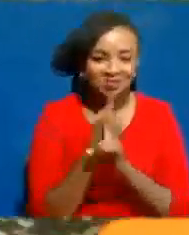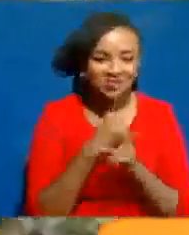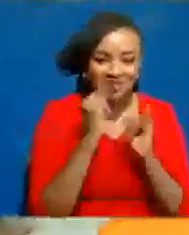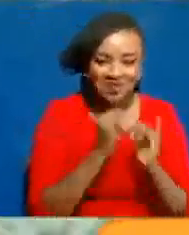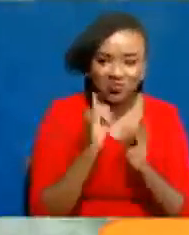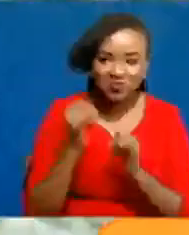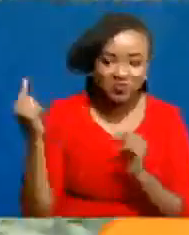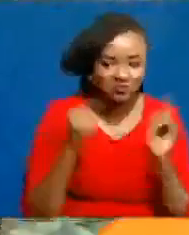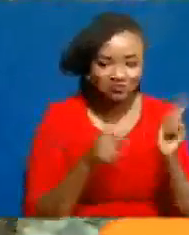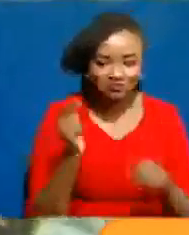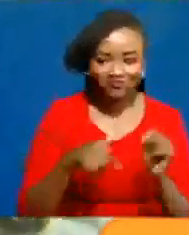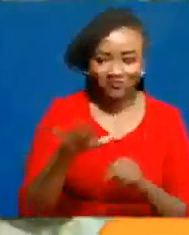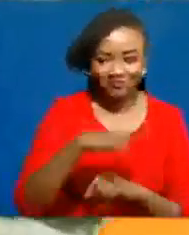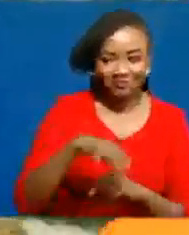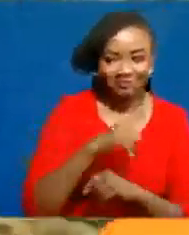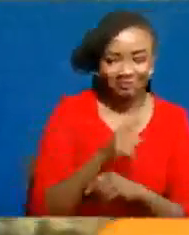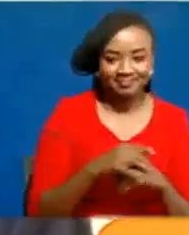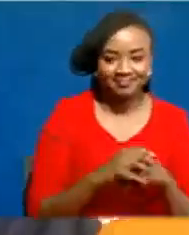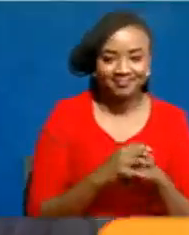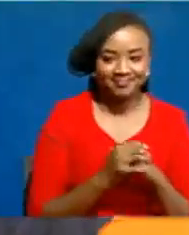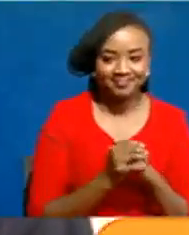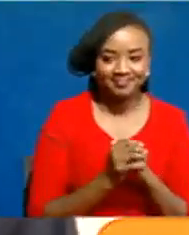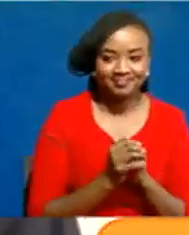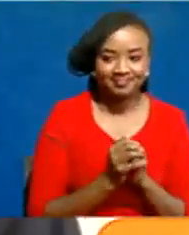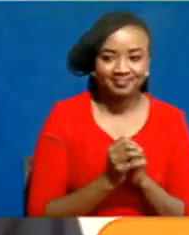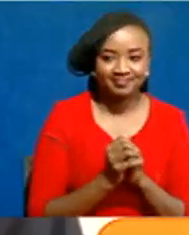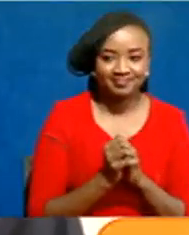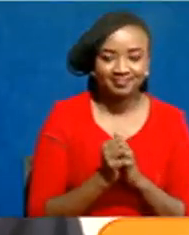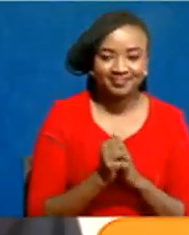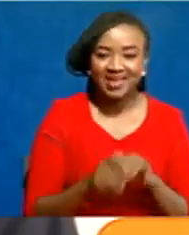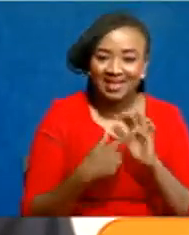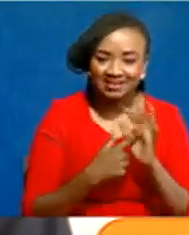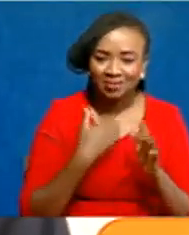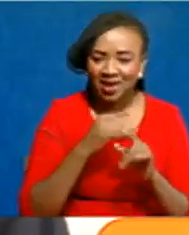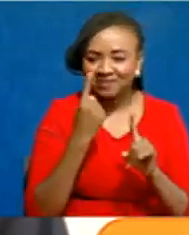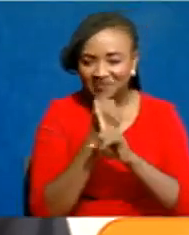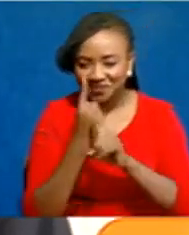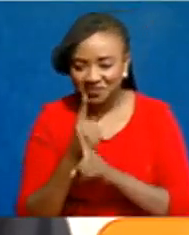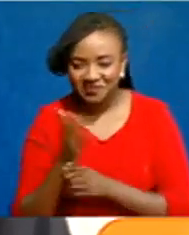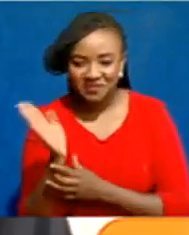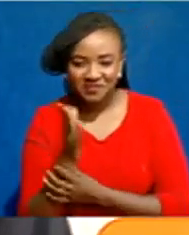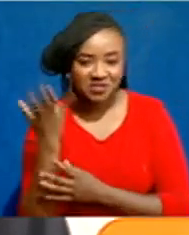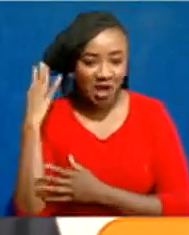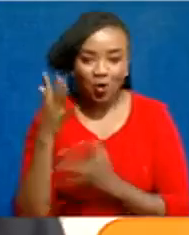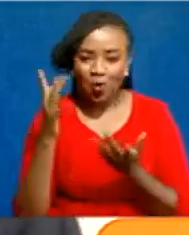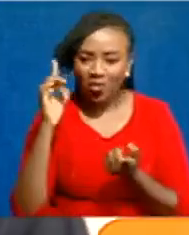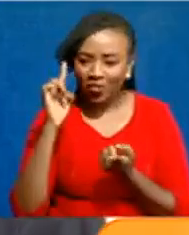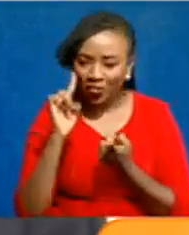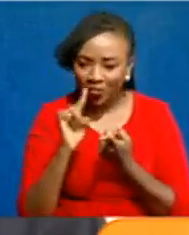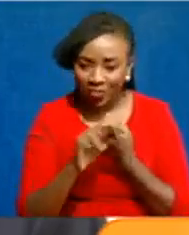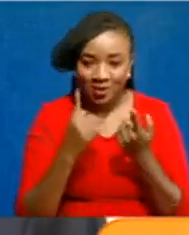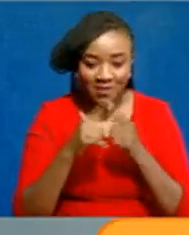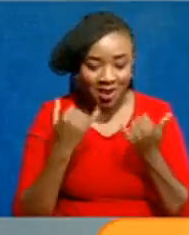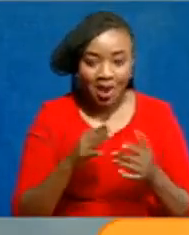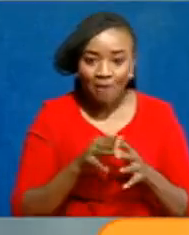coral fish in the surrounding area. Kuna samaki kama frogfish alikuwa amepotea na samaki wengine vile vile ambao walikuwa wamepungua sasa wameongezeka